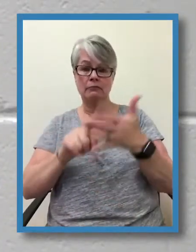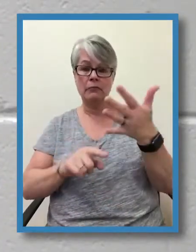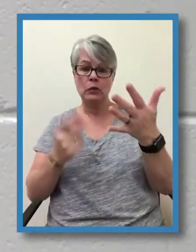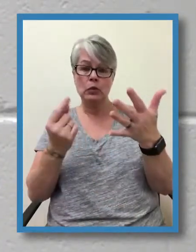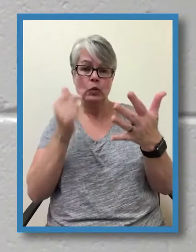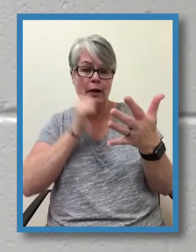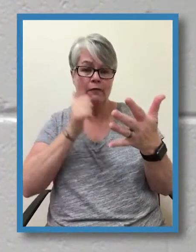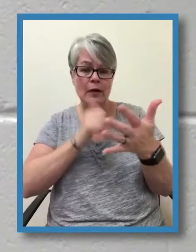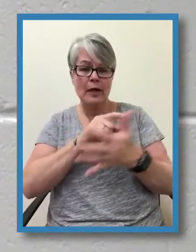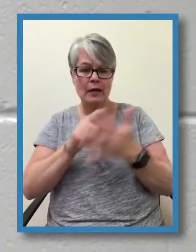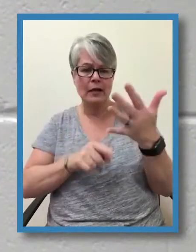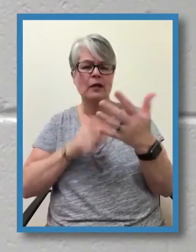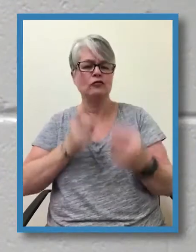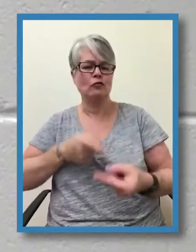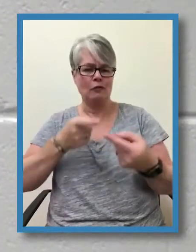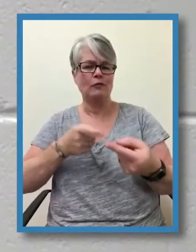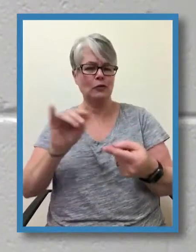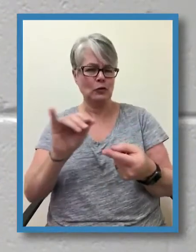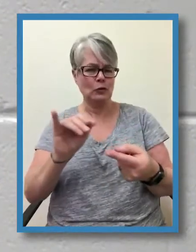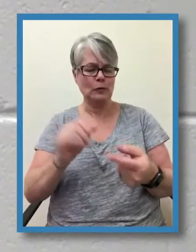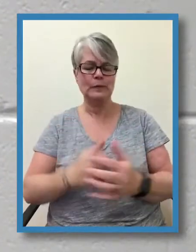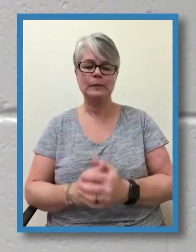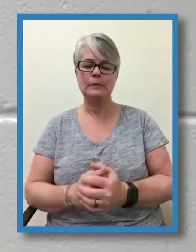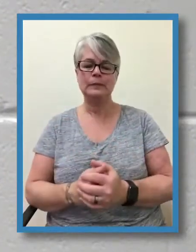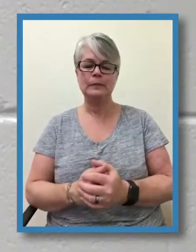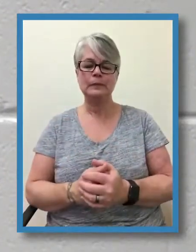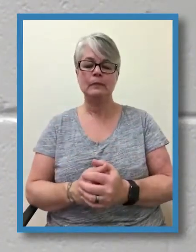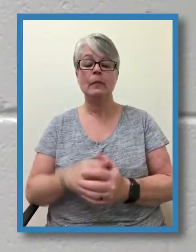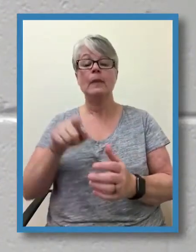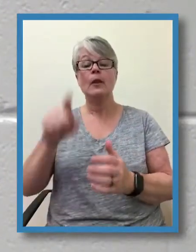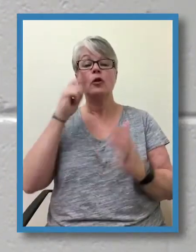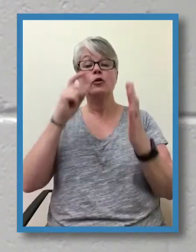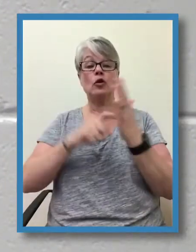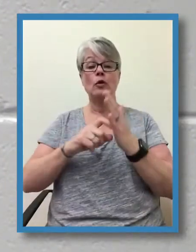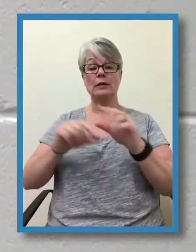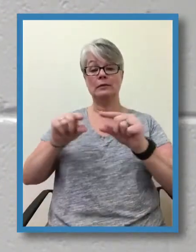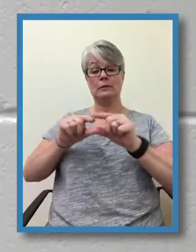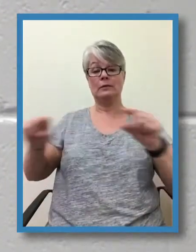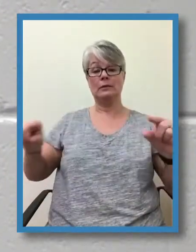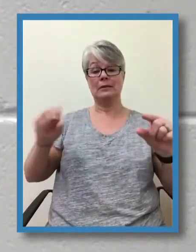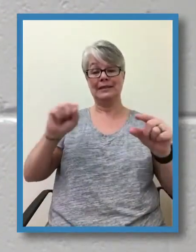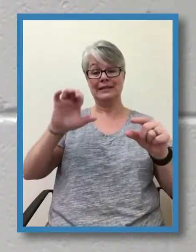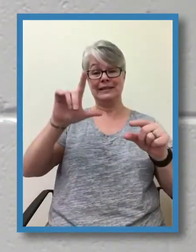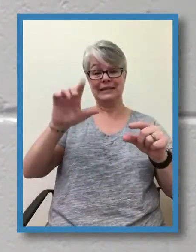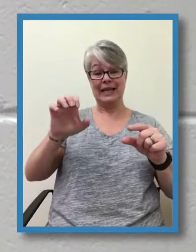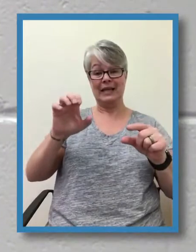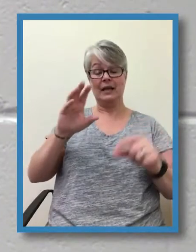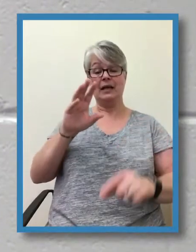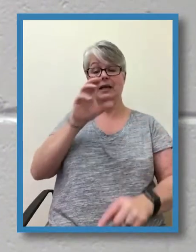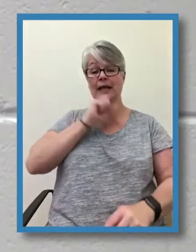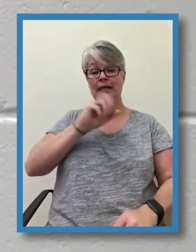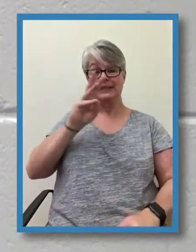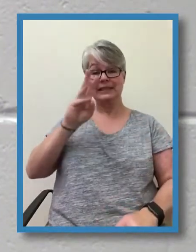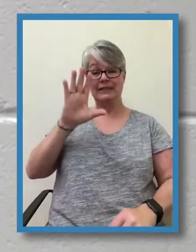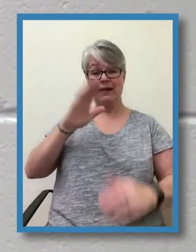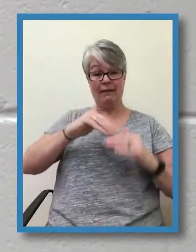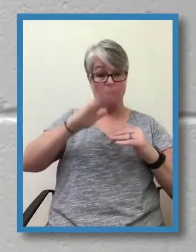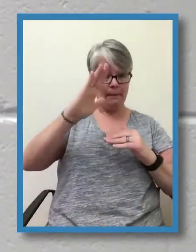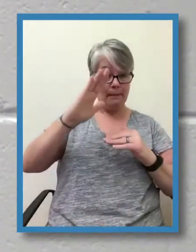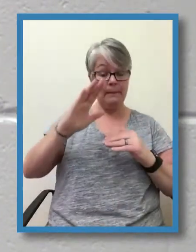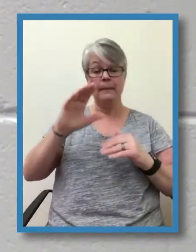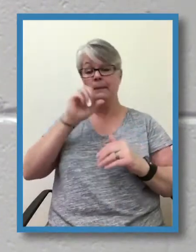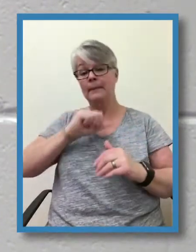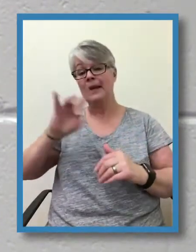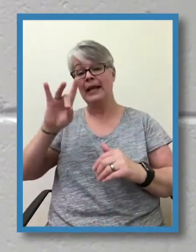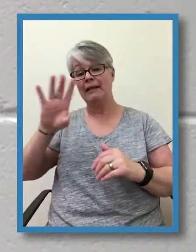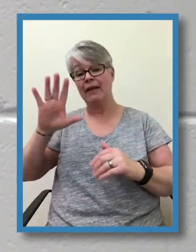85 plus. In Canada today, 8% of people have dementia, those 65 and over. 17%